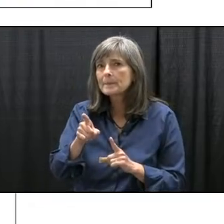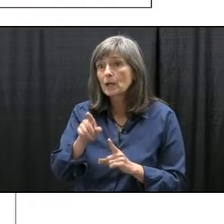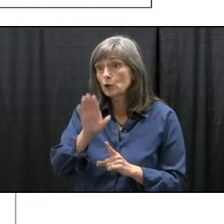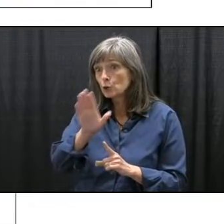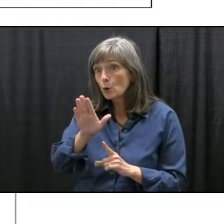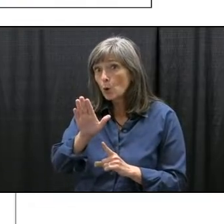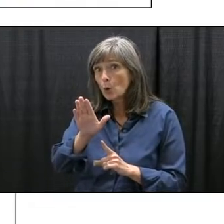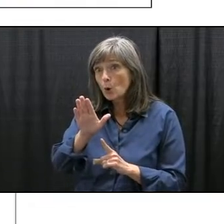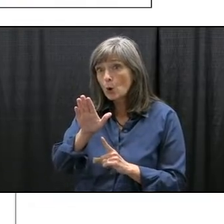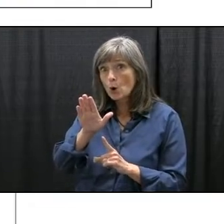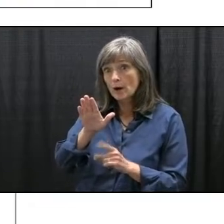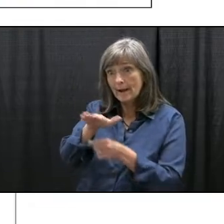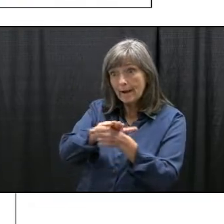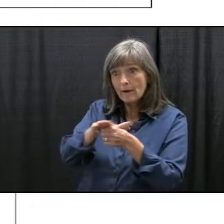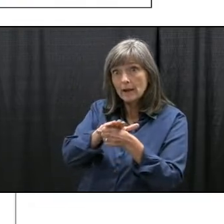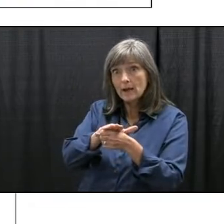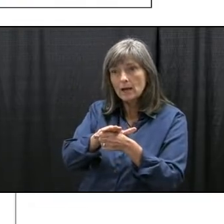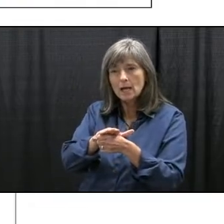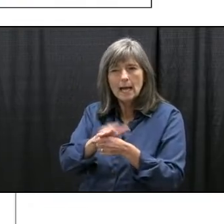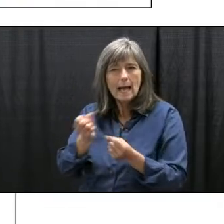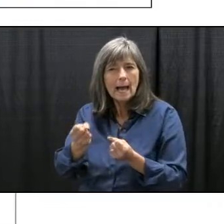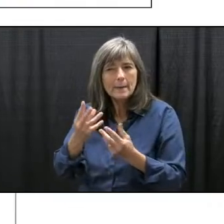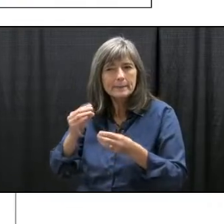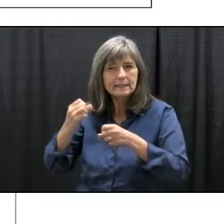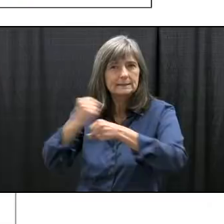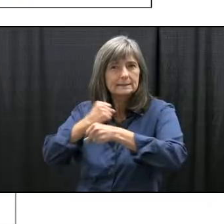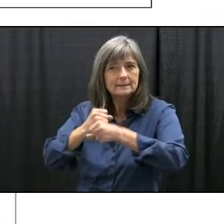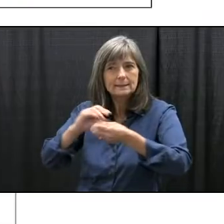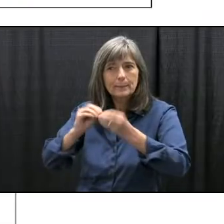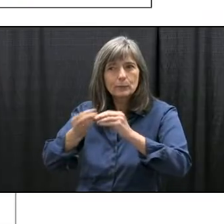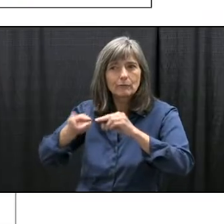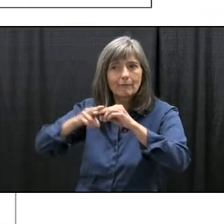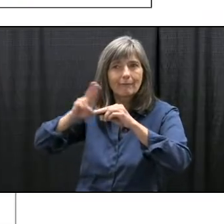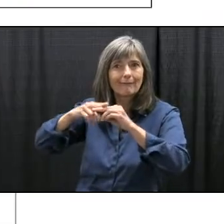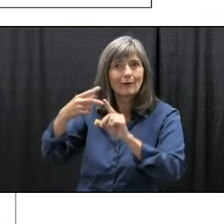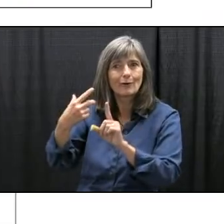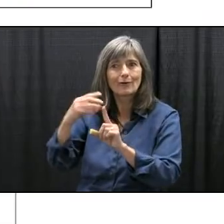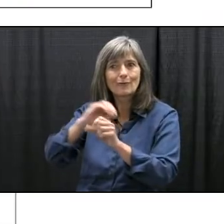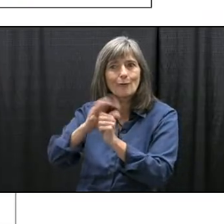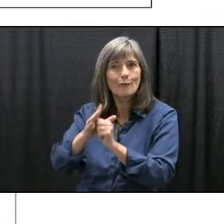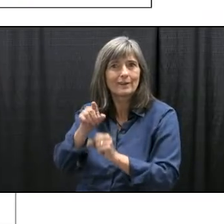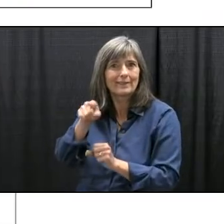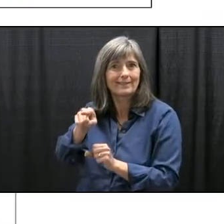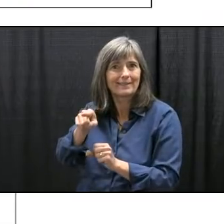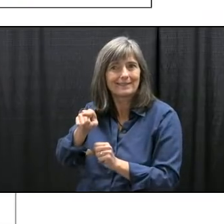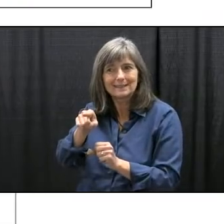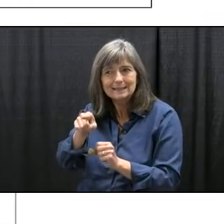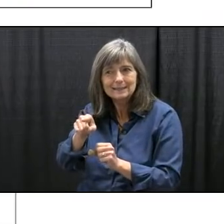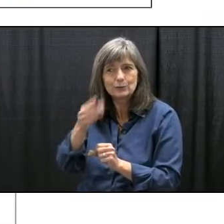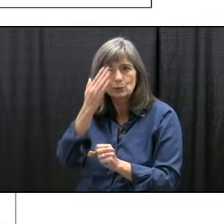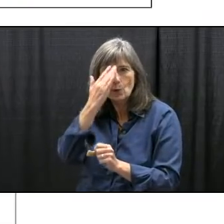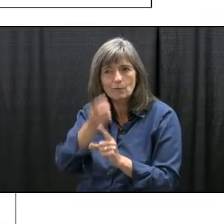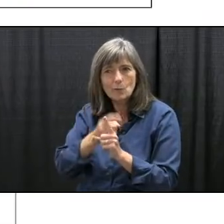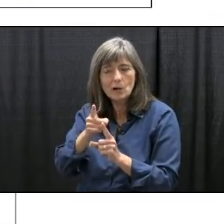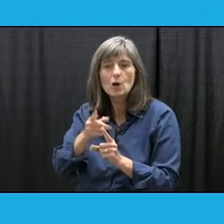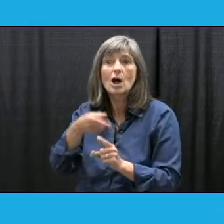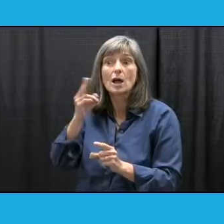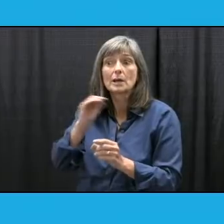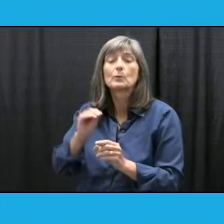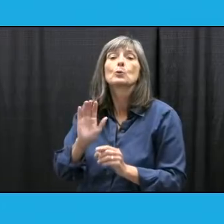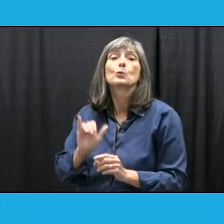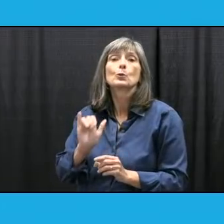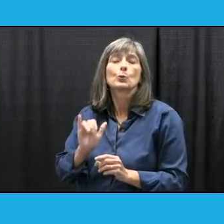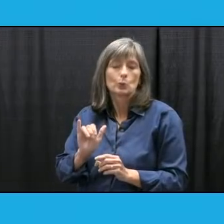epidemiology of the cases are in terms of their destination that they're arriving from.